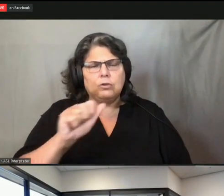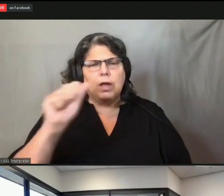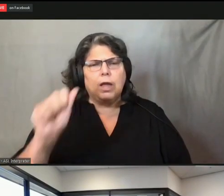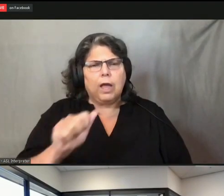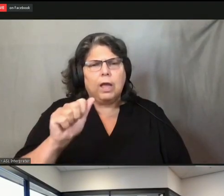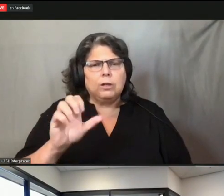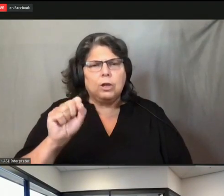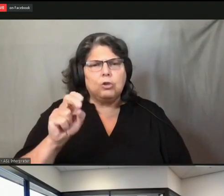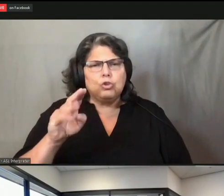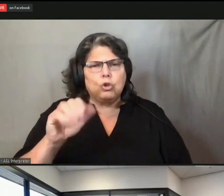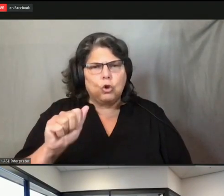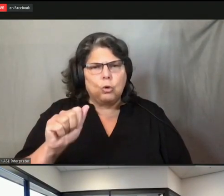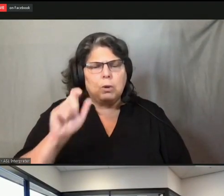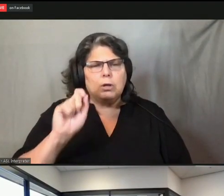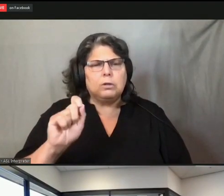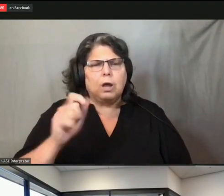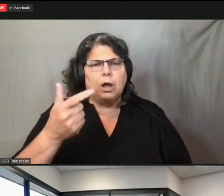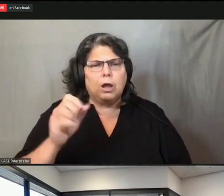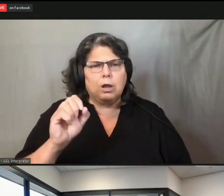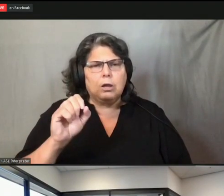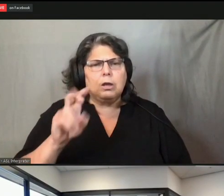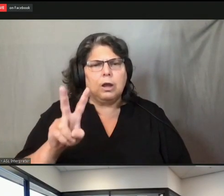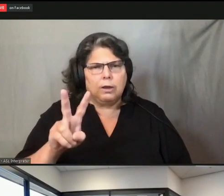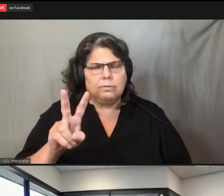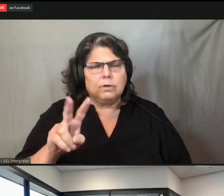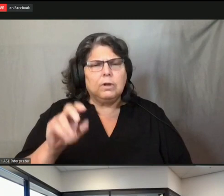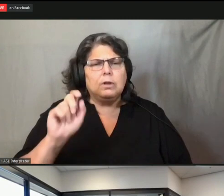publicaffairs@sonoma-county.org. That's public affairs, one word,